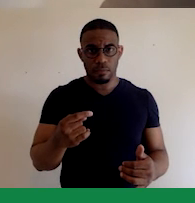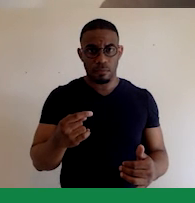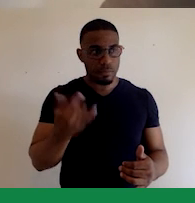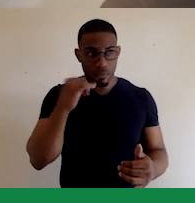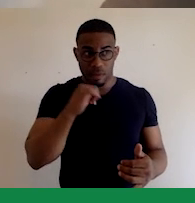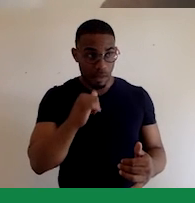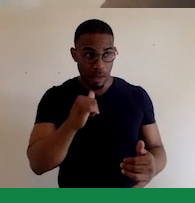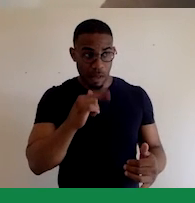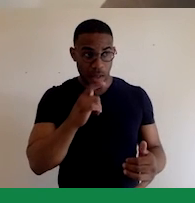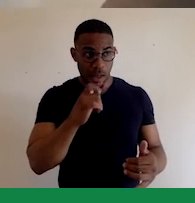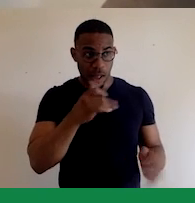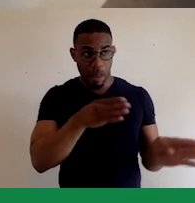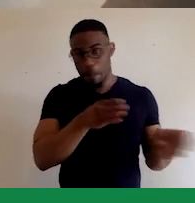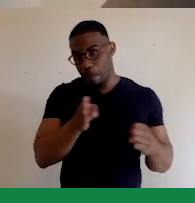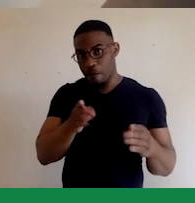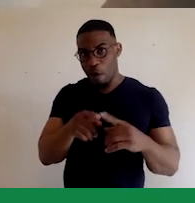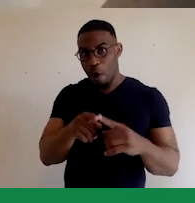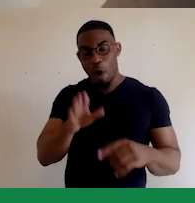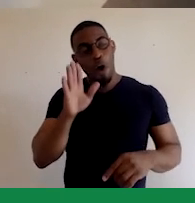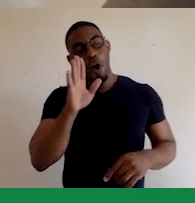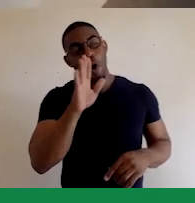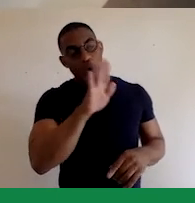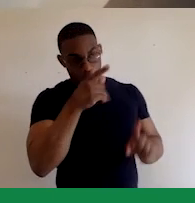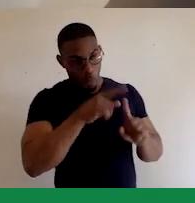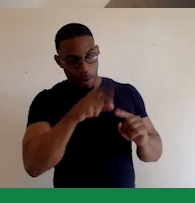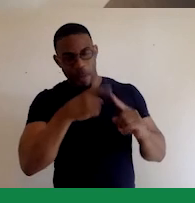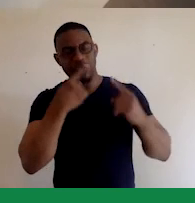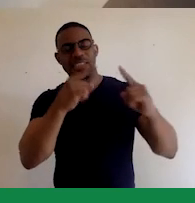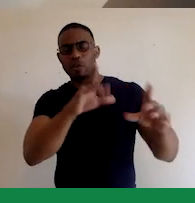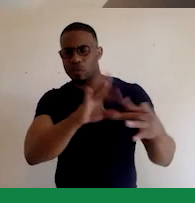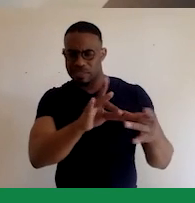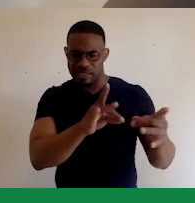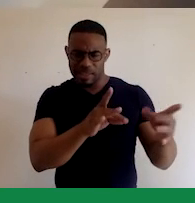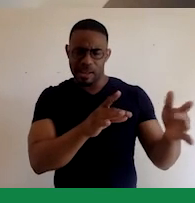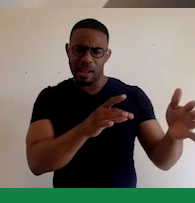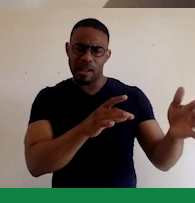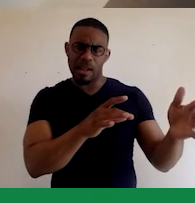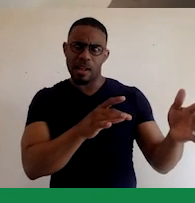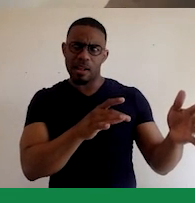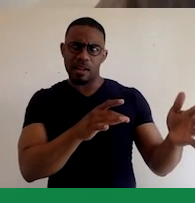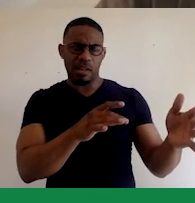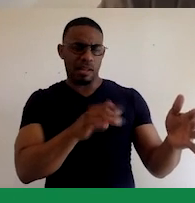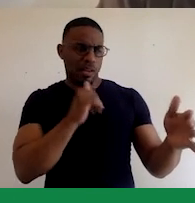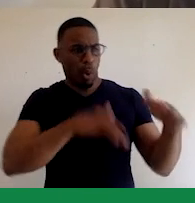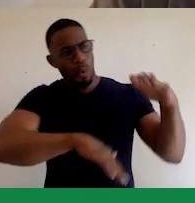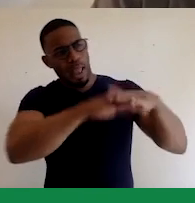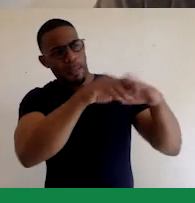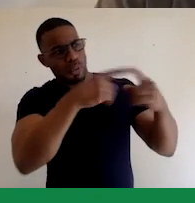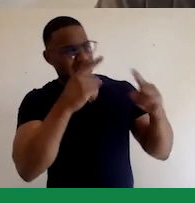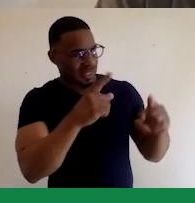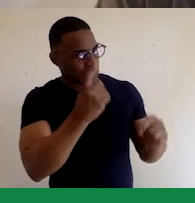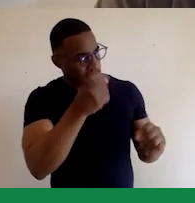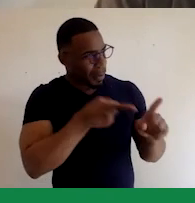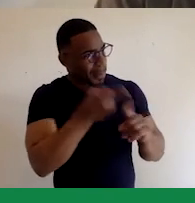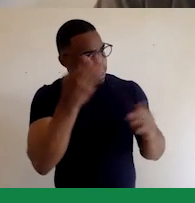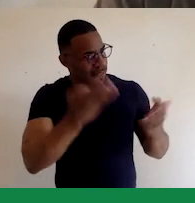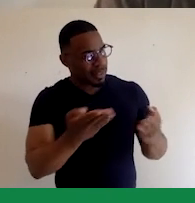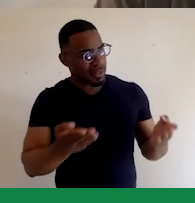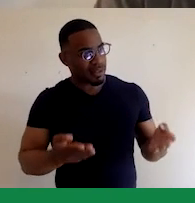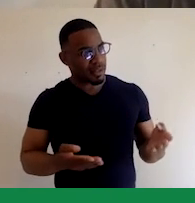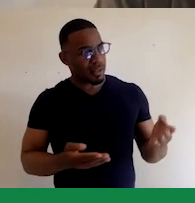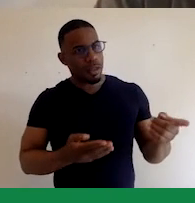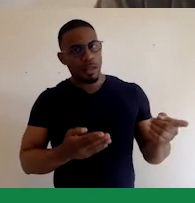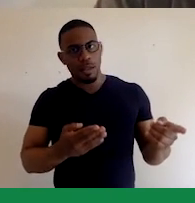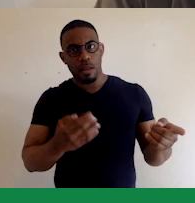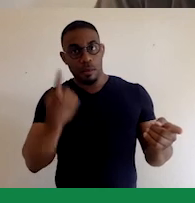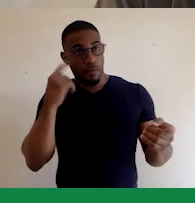If not, then I'll just pivot on your point about success. You said don't cap your success is one of your main things. Yes. And